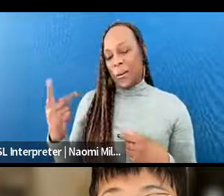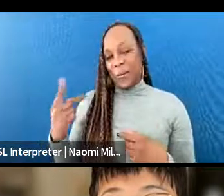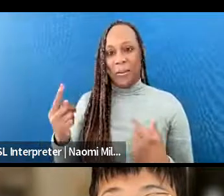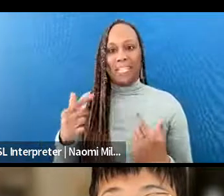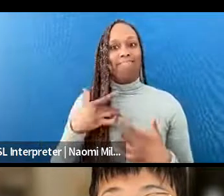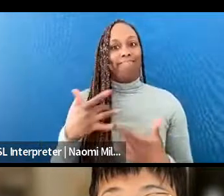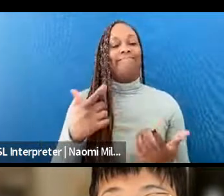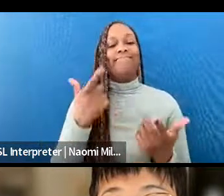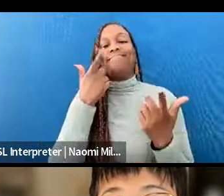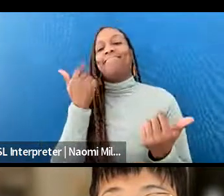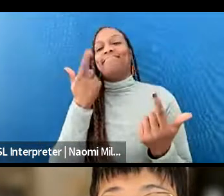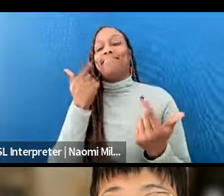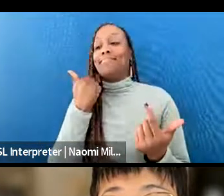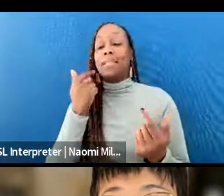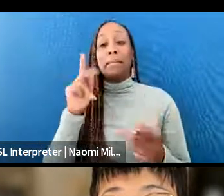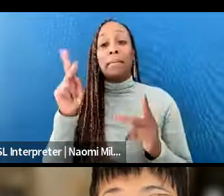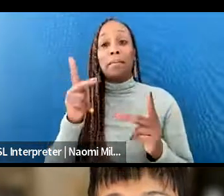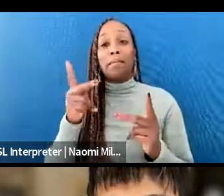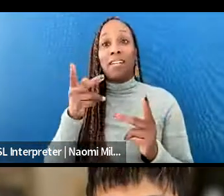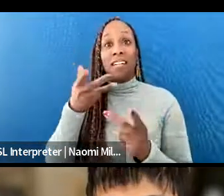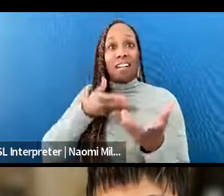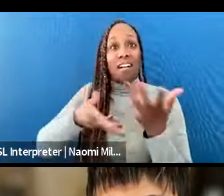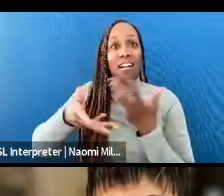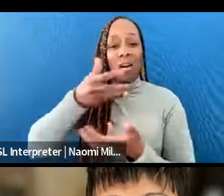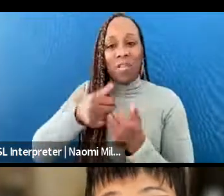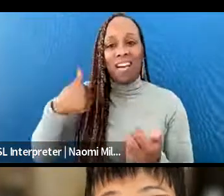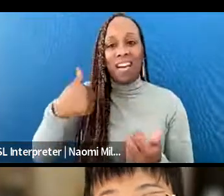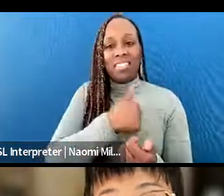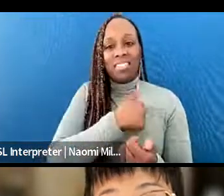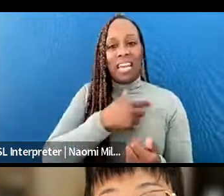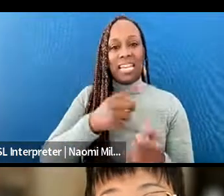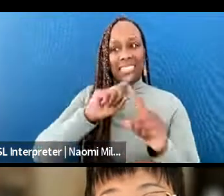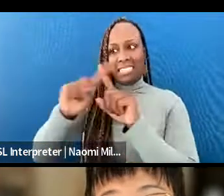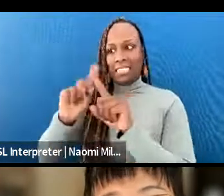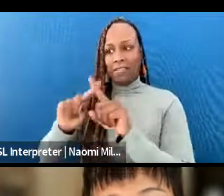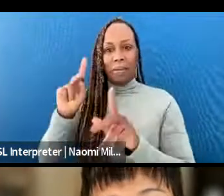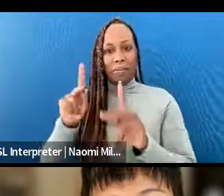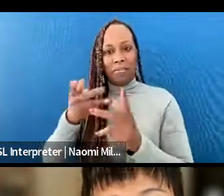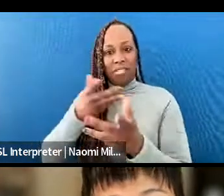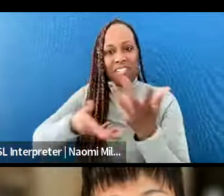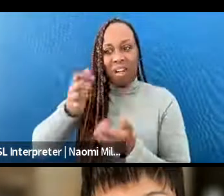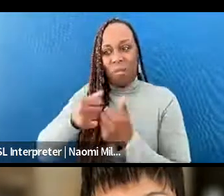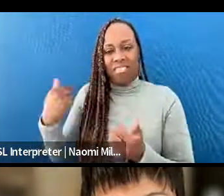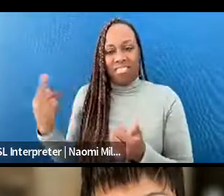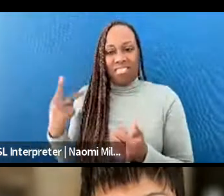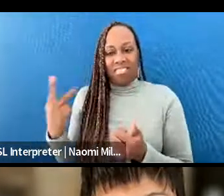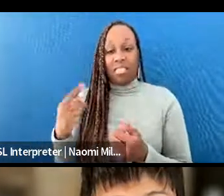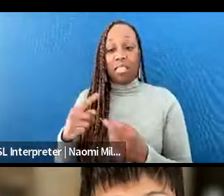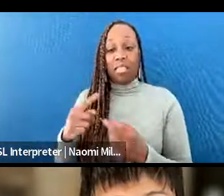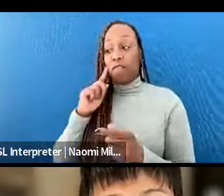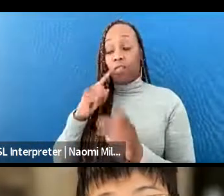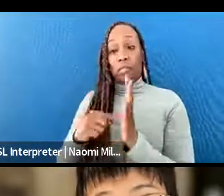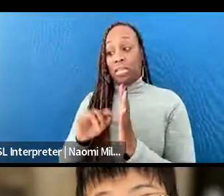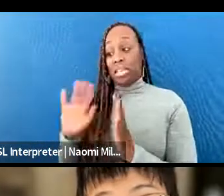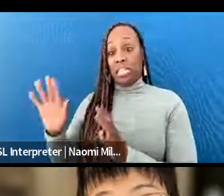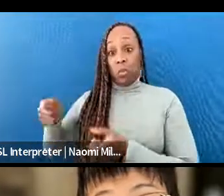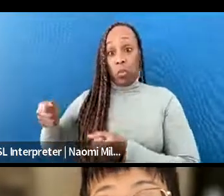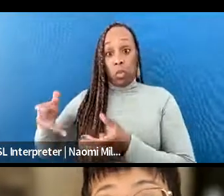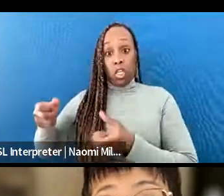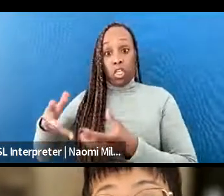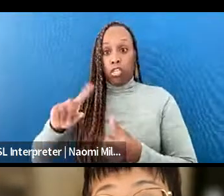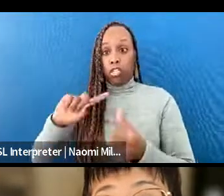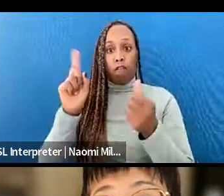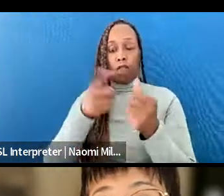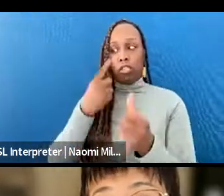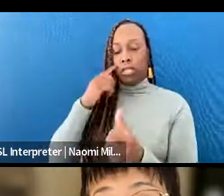about how people interact with us and how different people are with us, and how his wheelchair is the first thing that